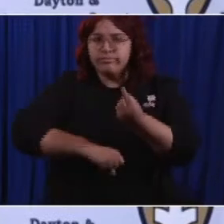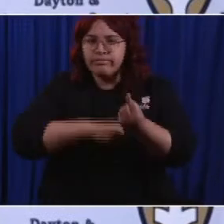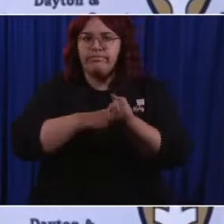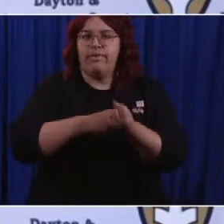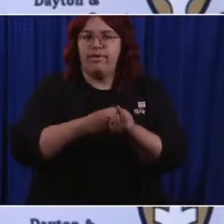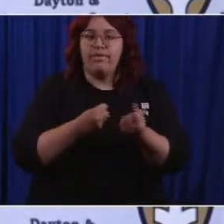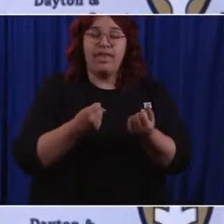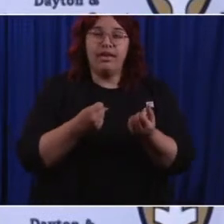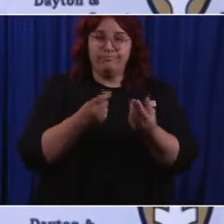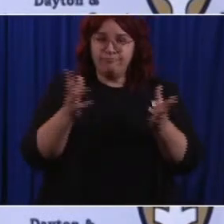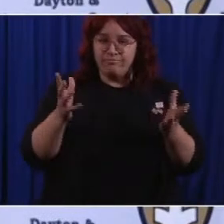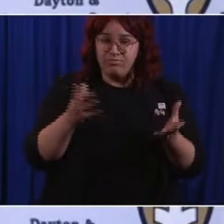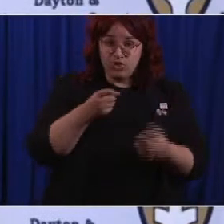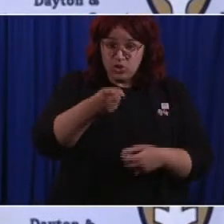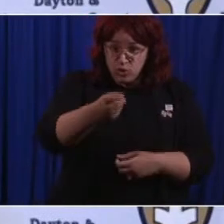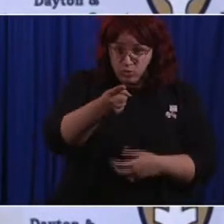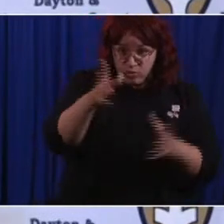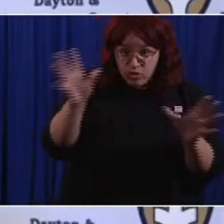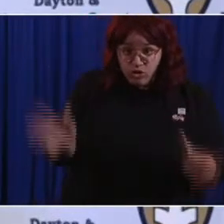state.